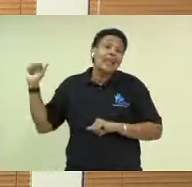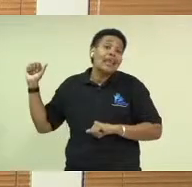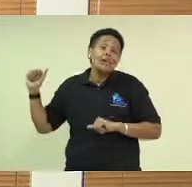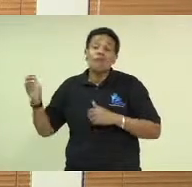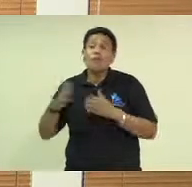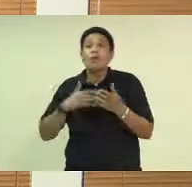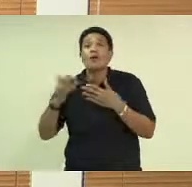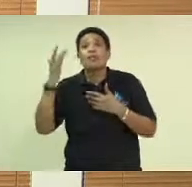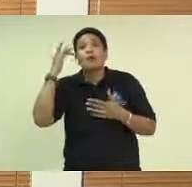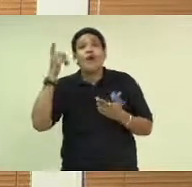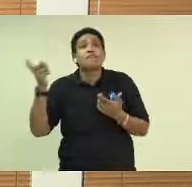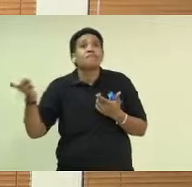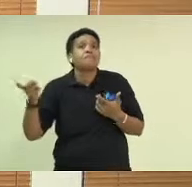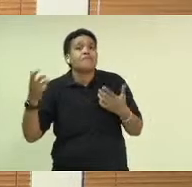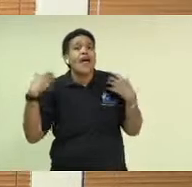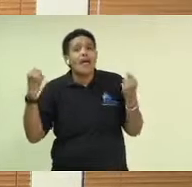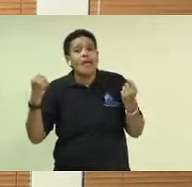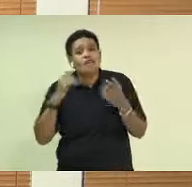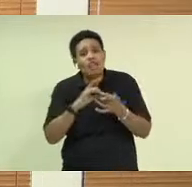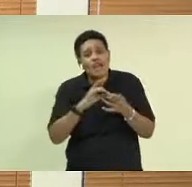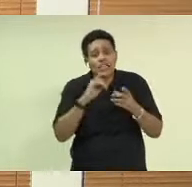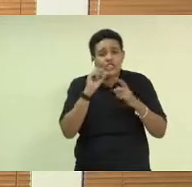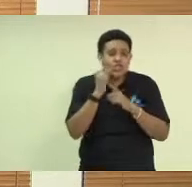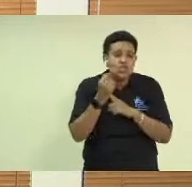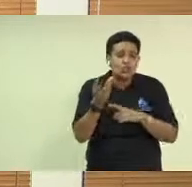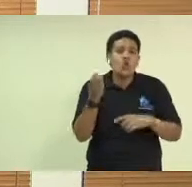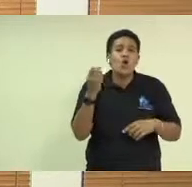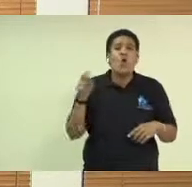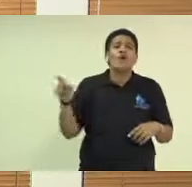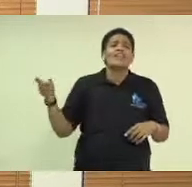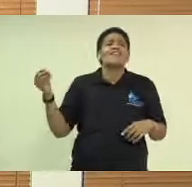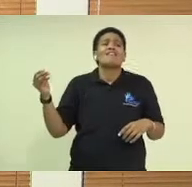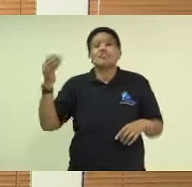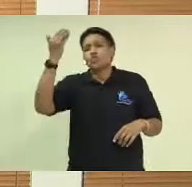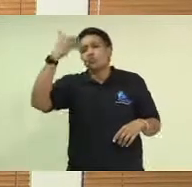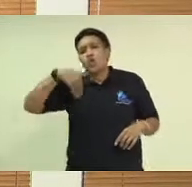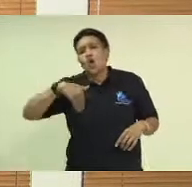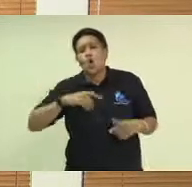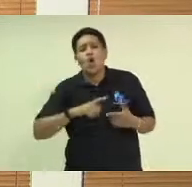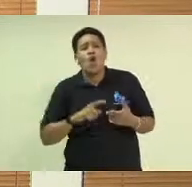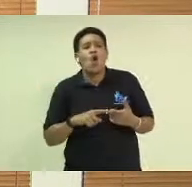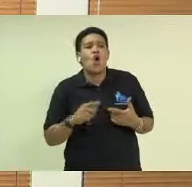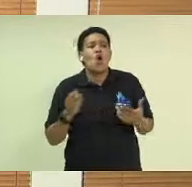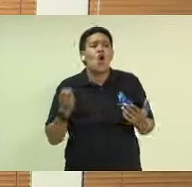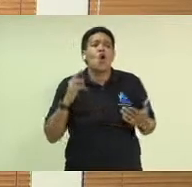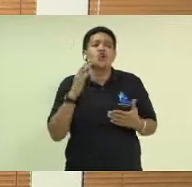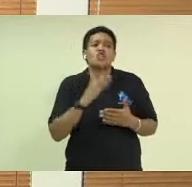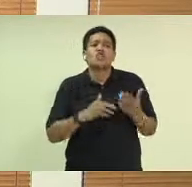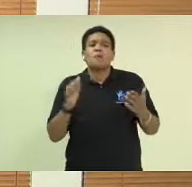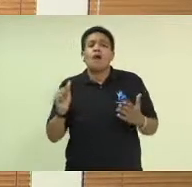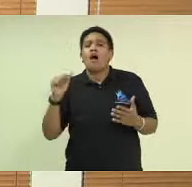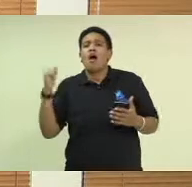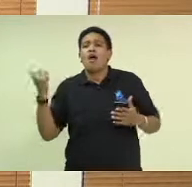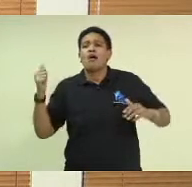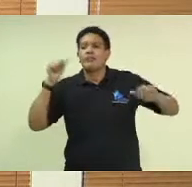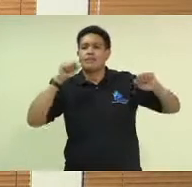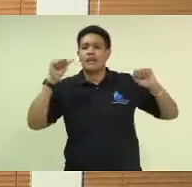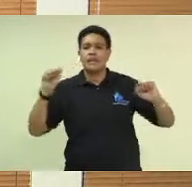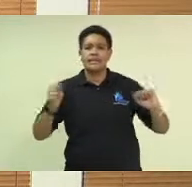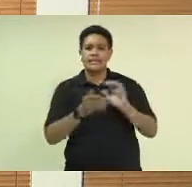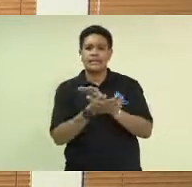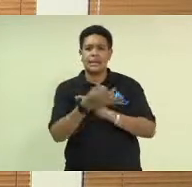is because of a health-related matter, they're a victim of stroke or some other